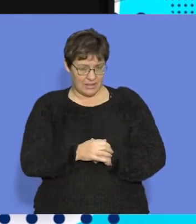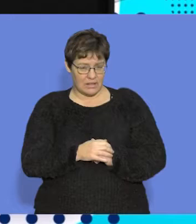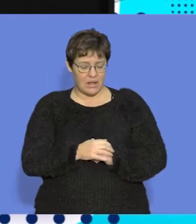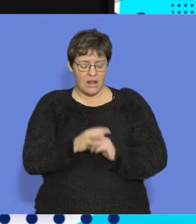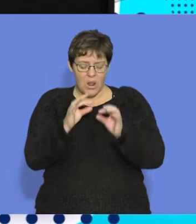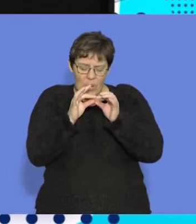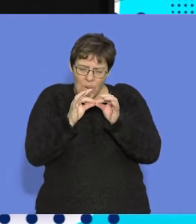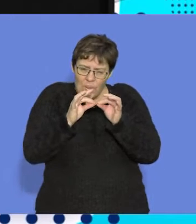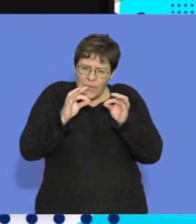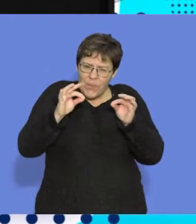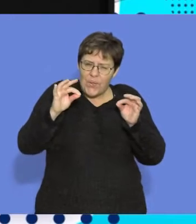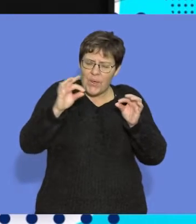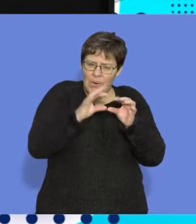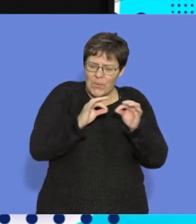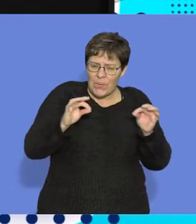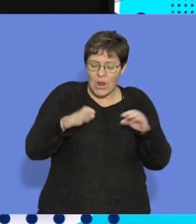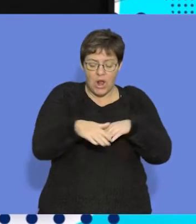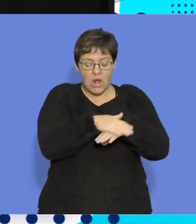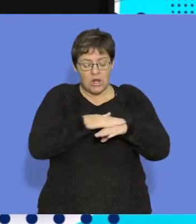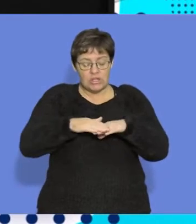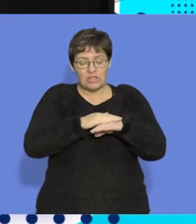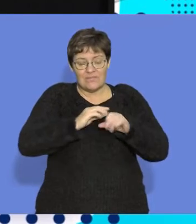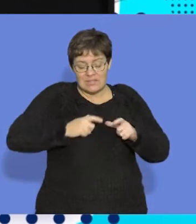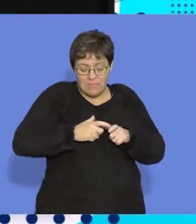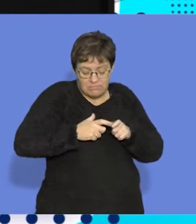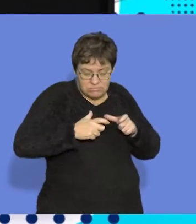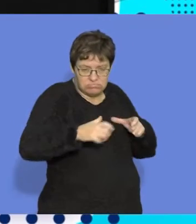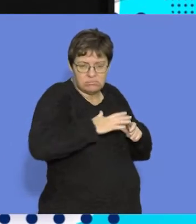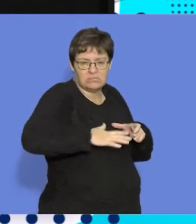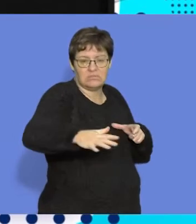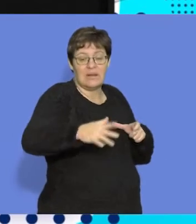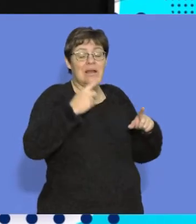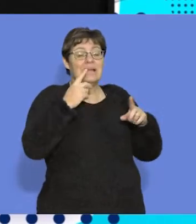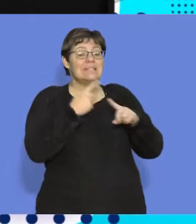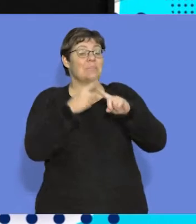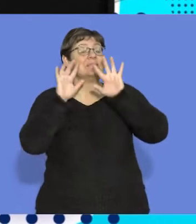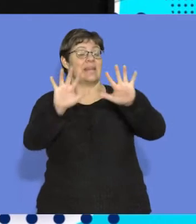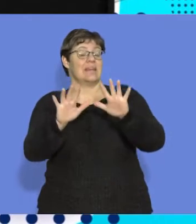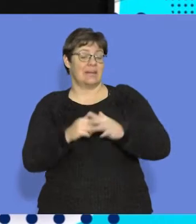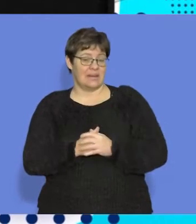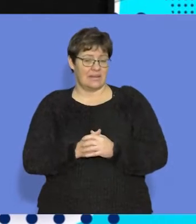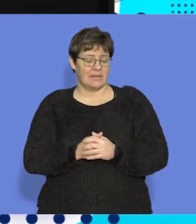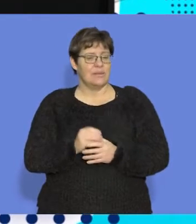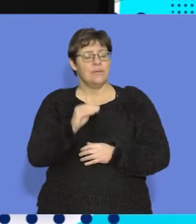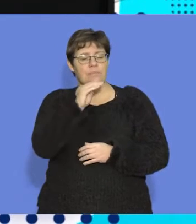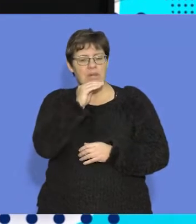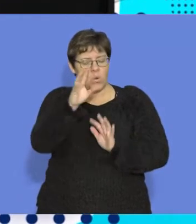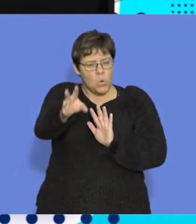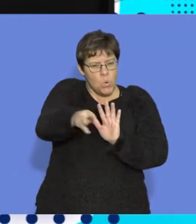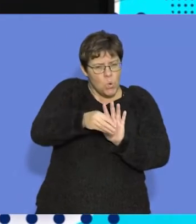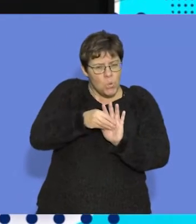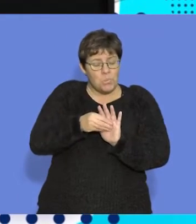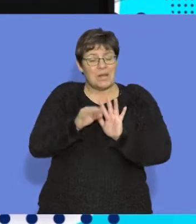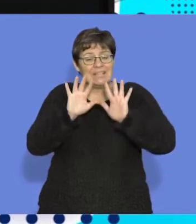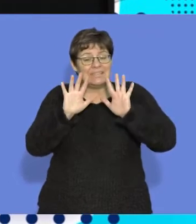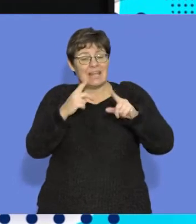thin, and they increase the surface area of the root by 10 times, which means it can actually absorb